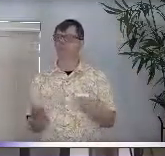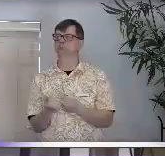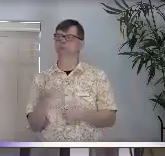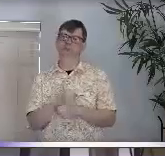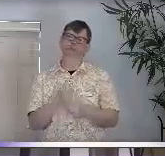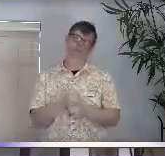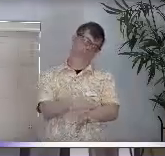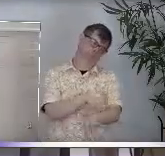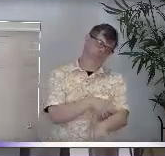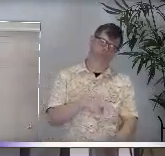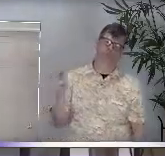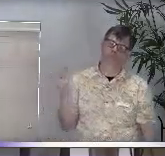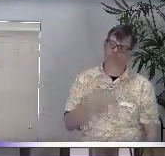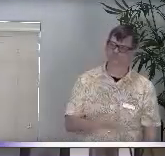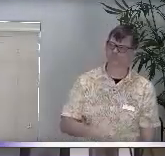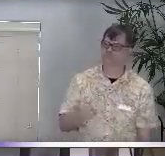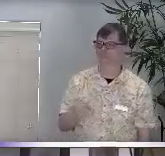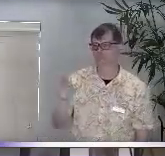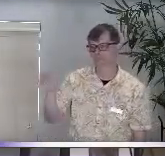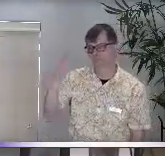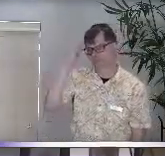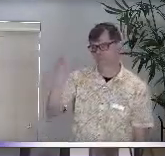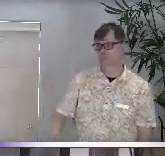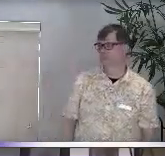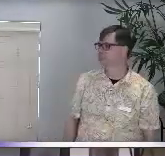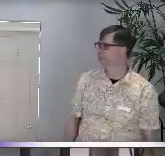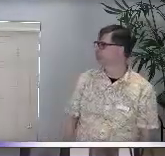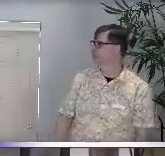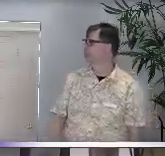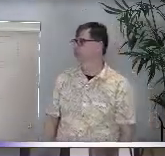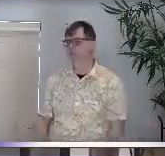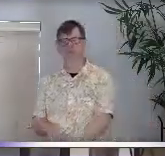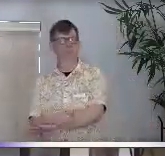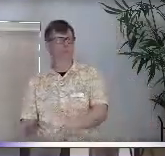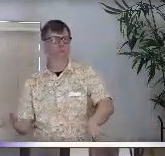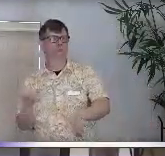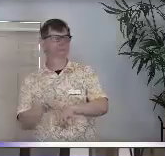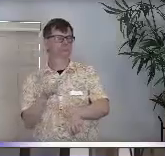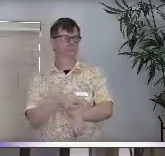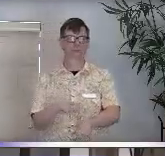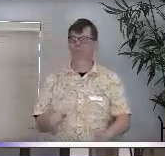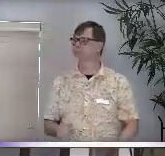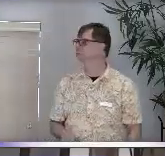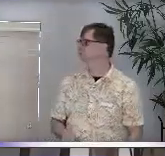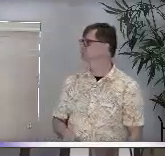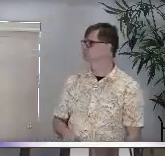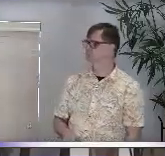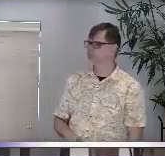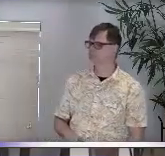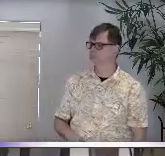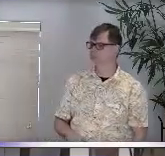late, because, okay, y'all know Tracy's personality is not always the one that's on time. Well, I get there in time, but I'm not always on